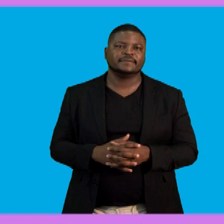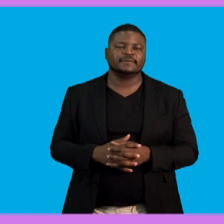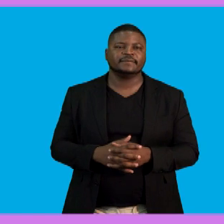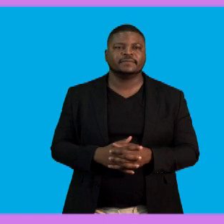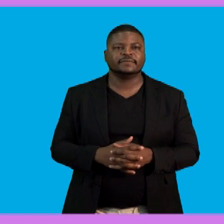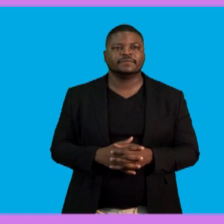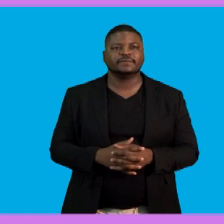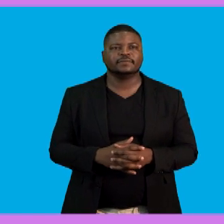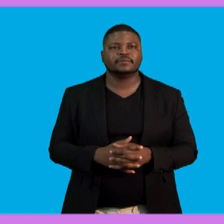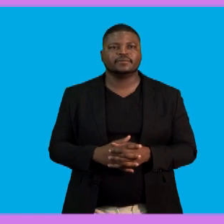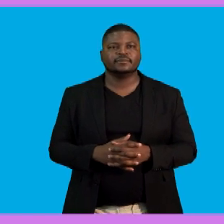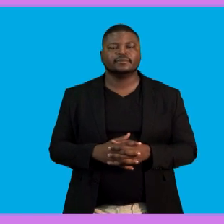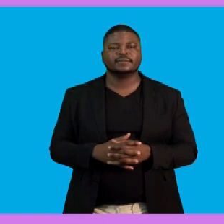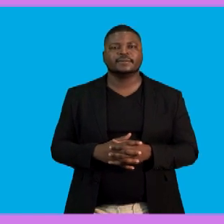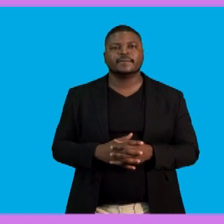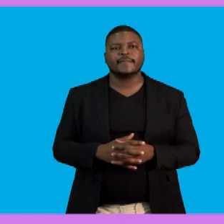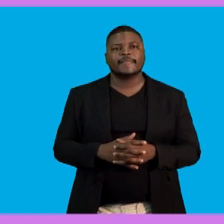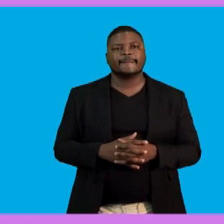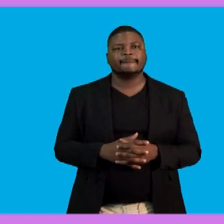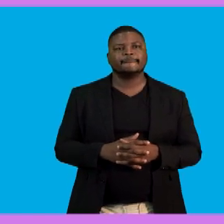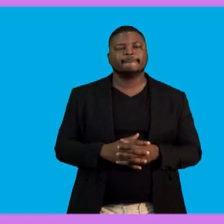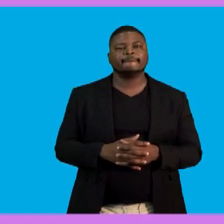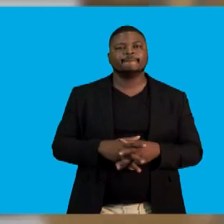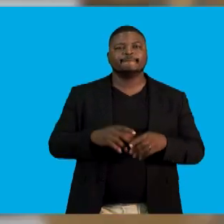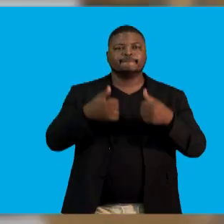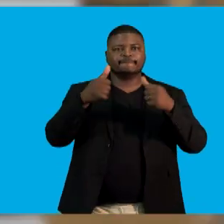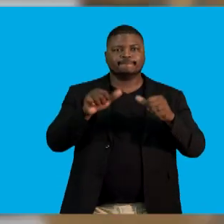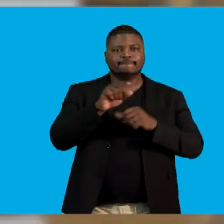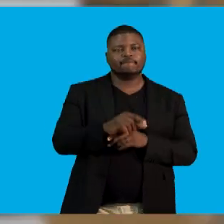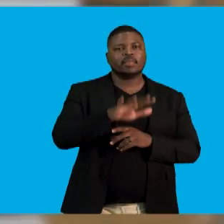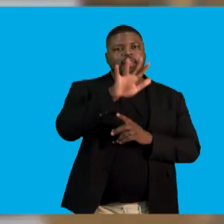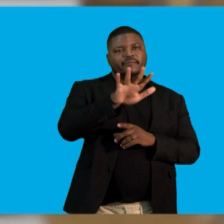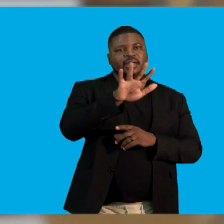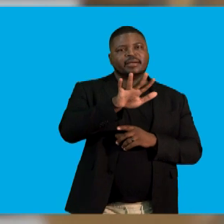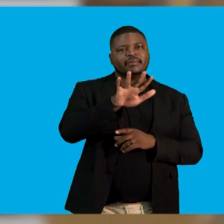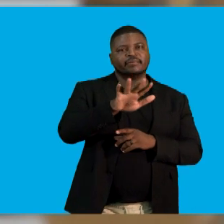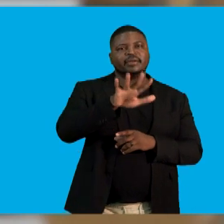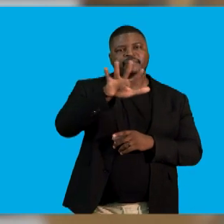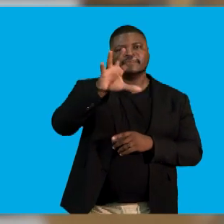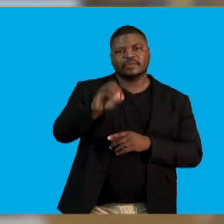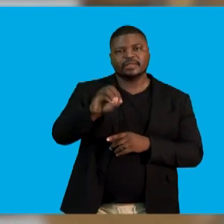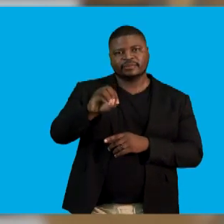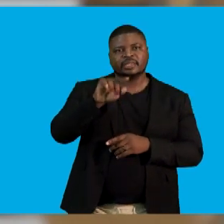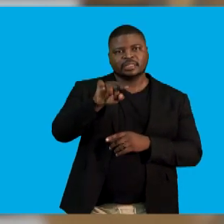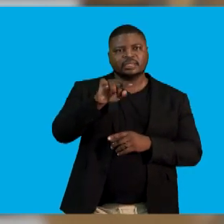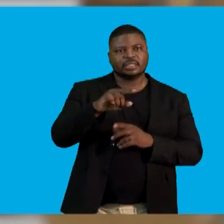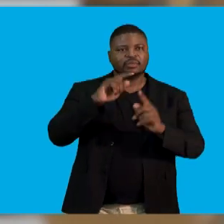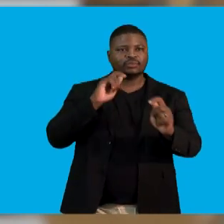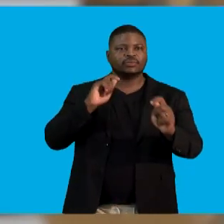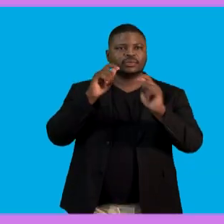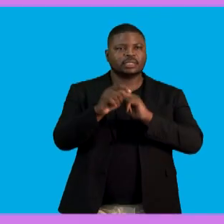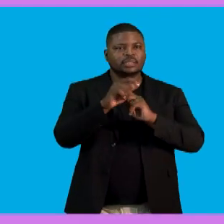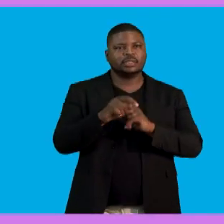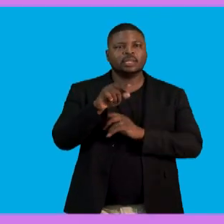287,000 milliliters in 287 liters. Let's convert 550 kiloliters to